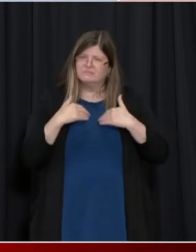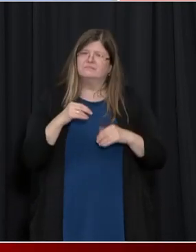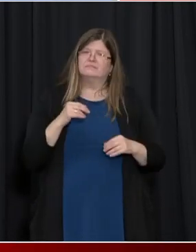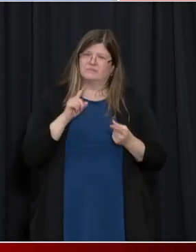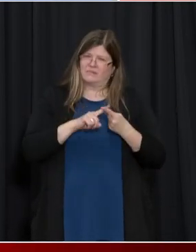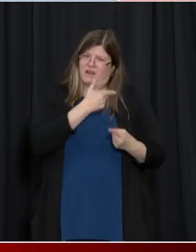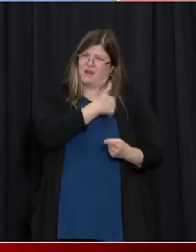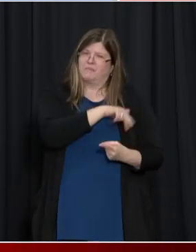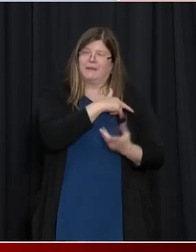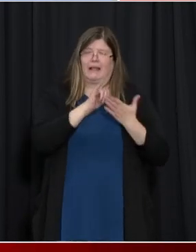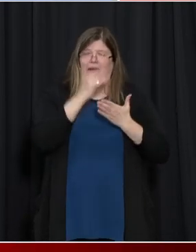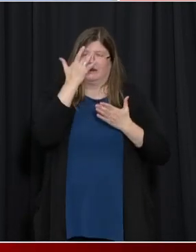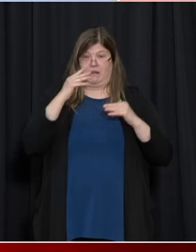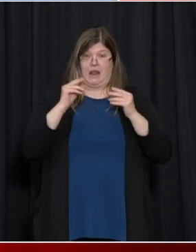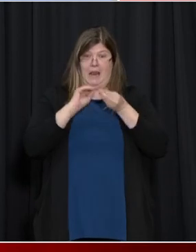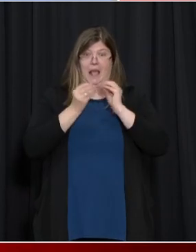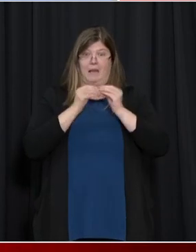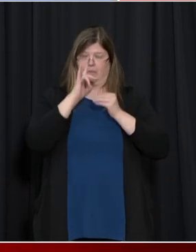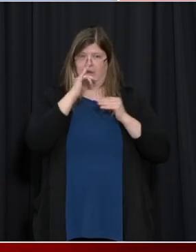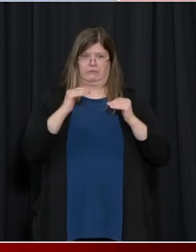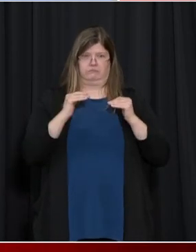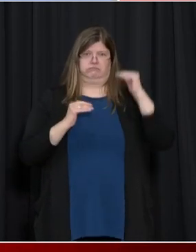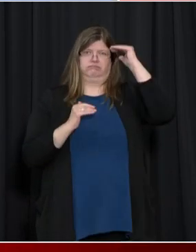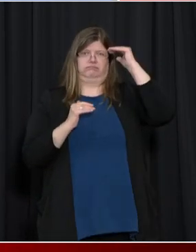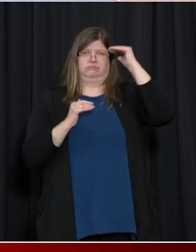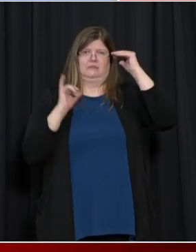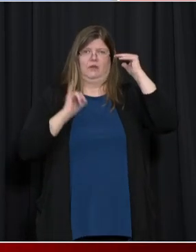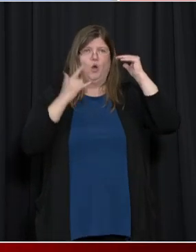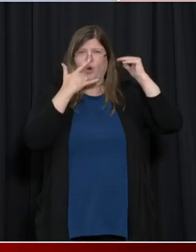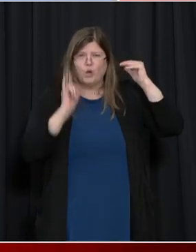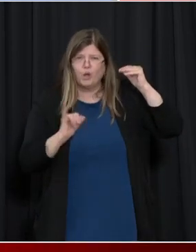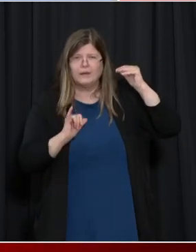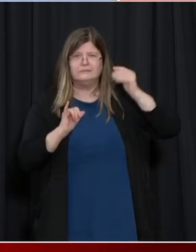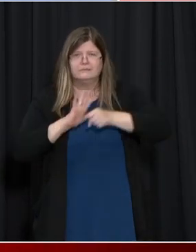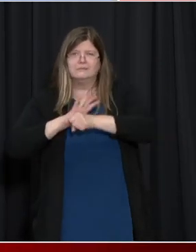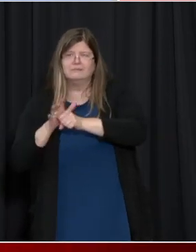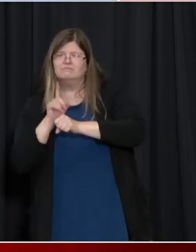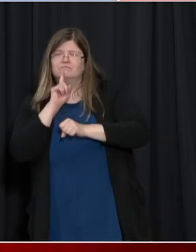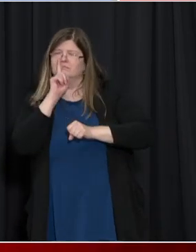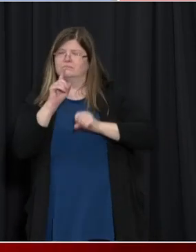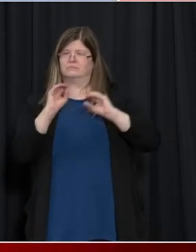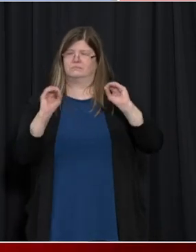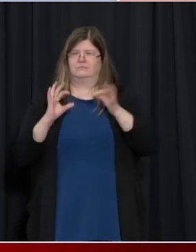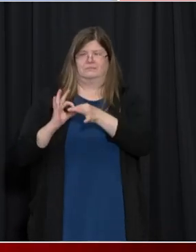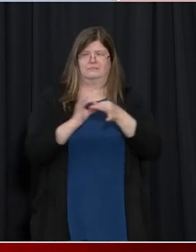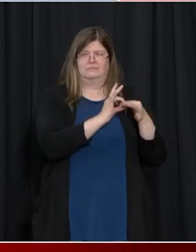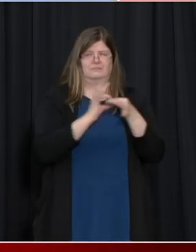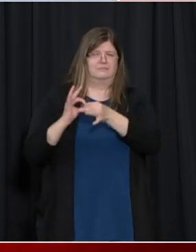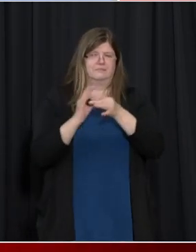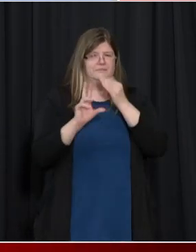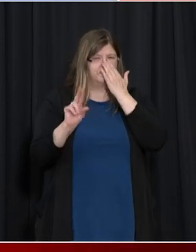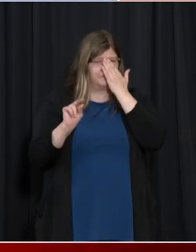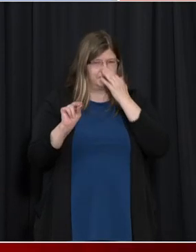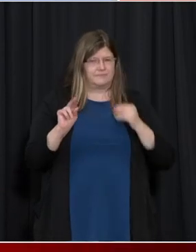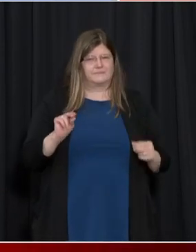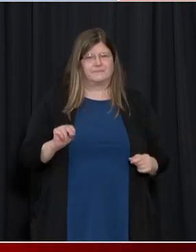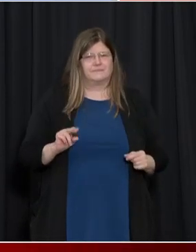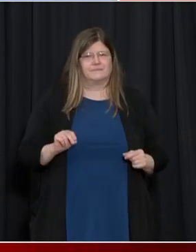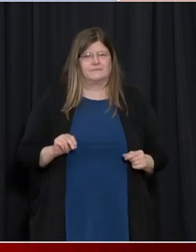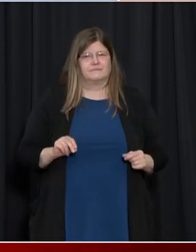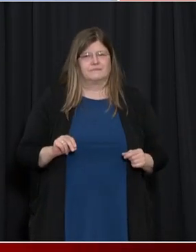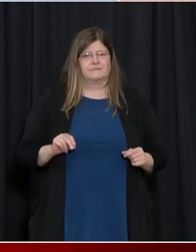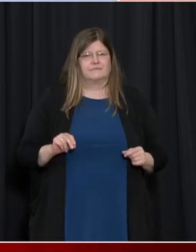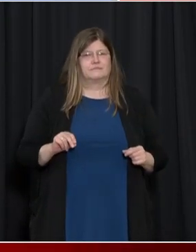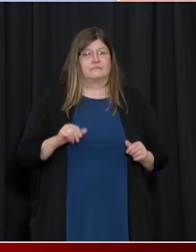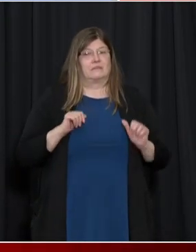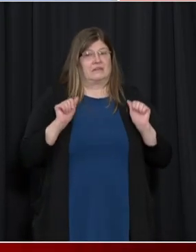services that are not related to COVID, and that's a reason why we're seeing that number go up. We do have the ability to provide people care